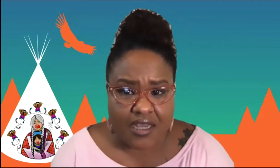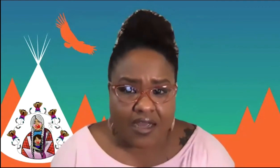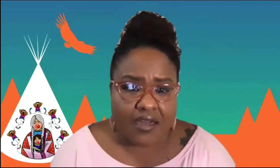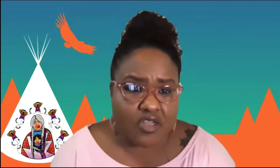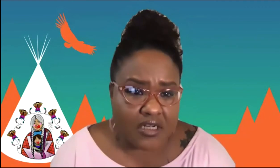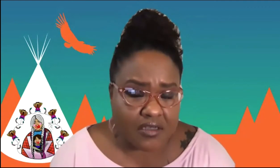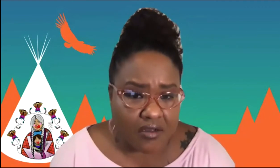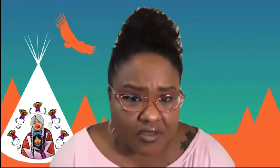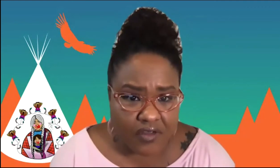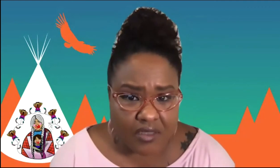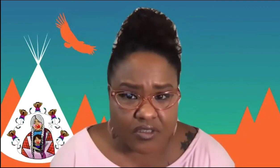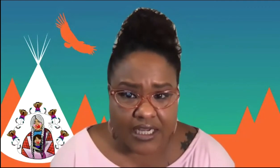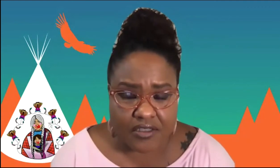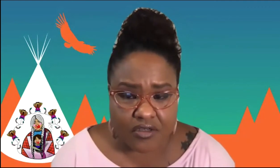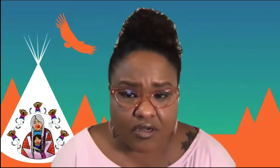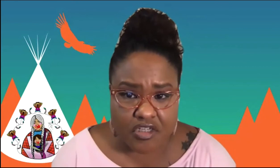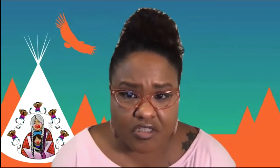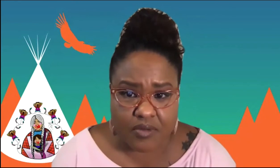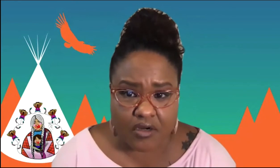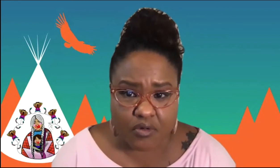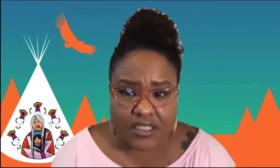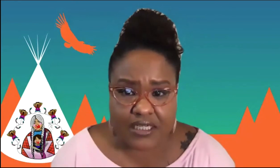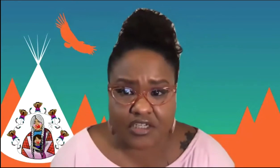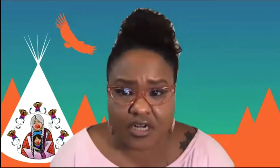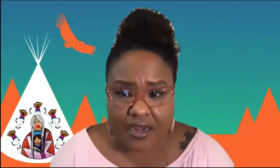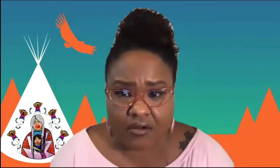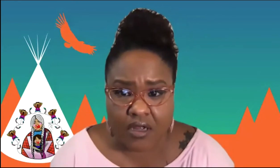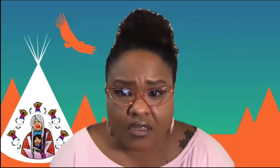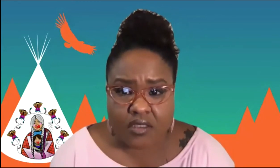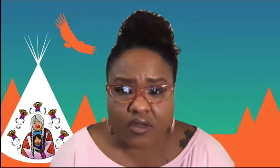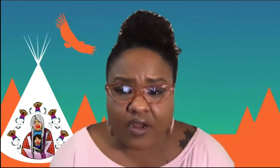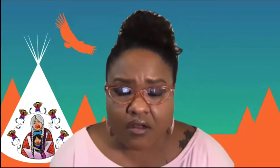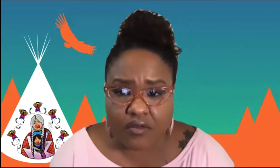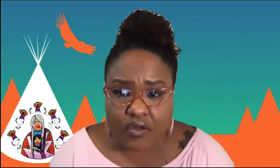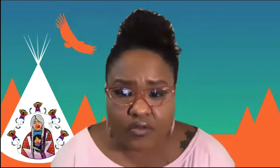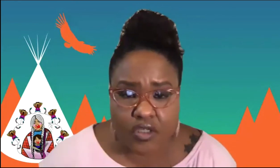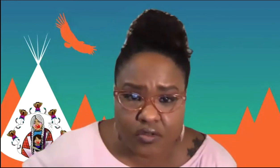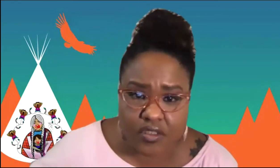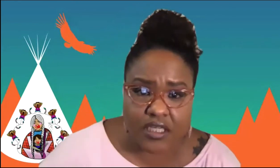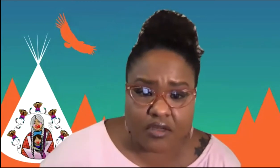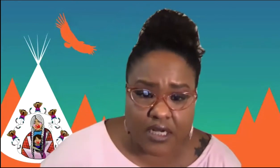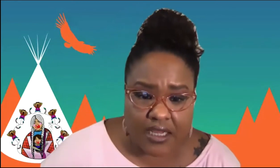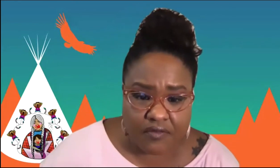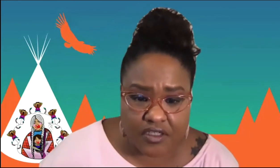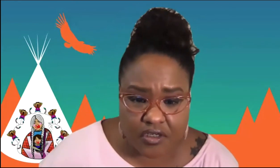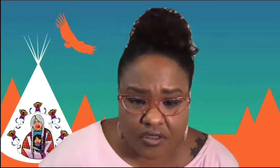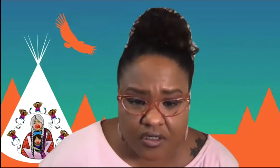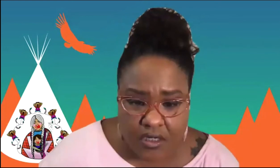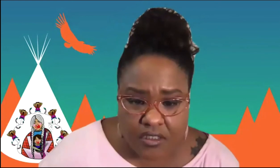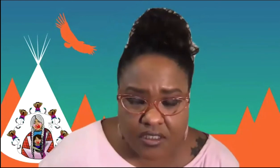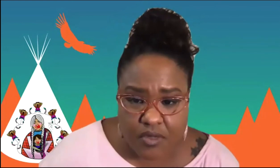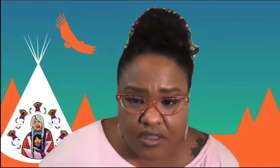sessions. Sheena is also available to answer questions about her presentation now. So I invite all of you to use the Q&A